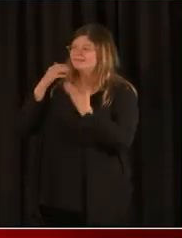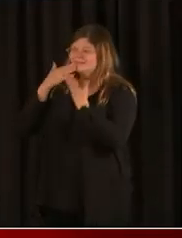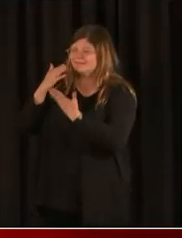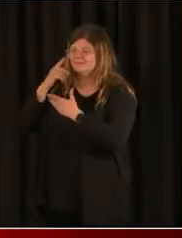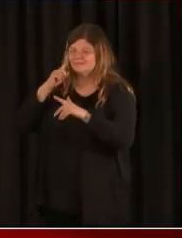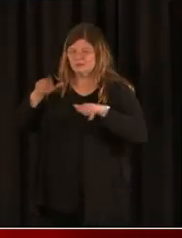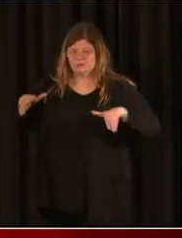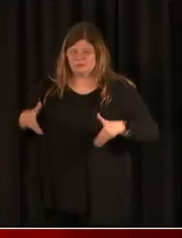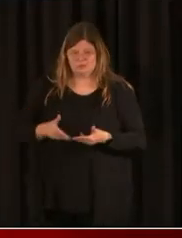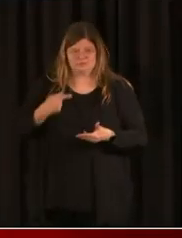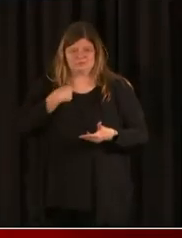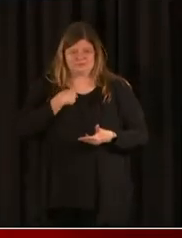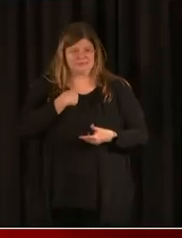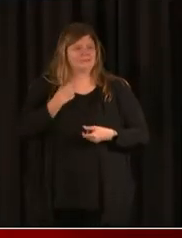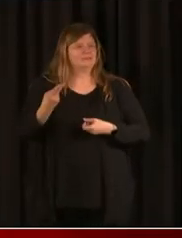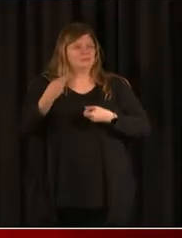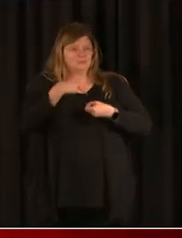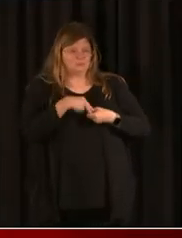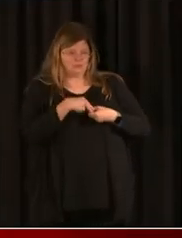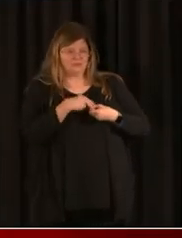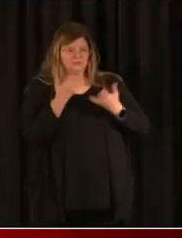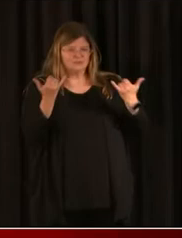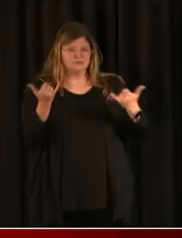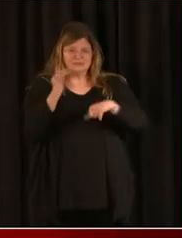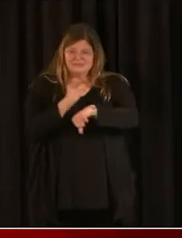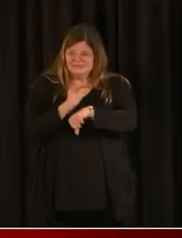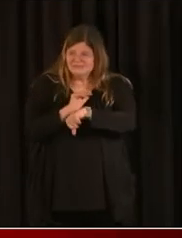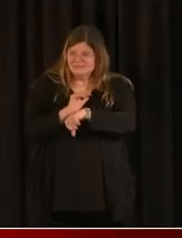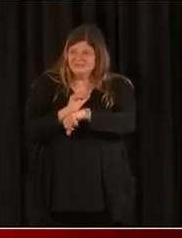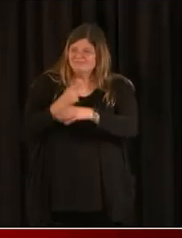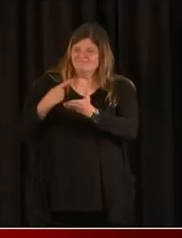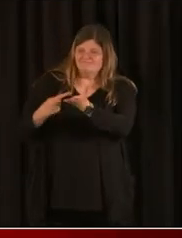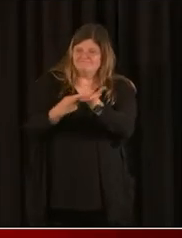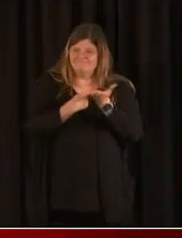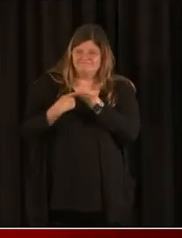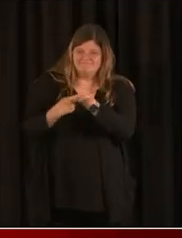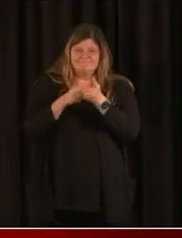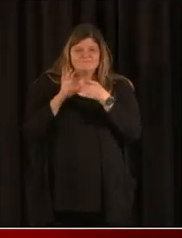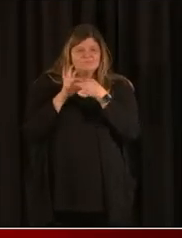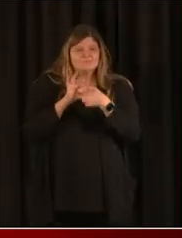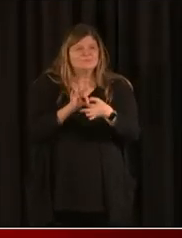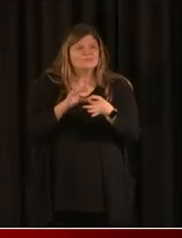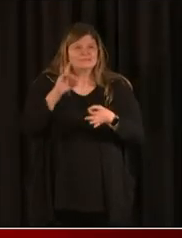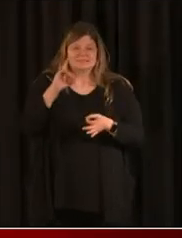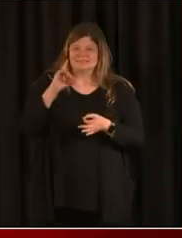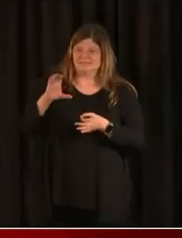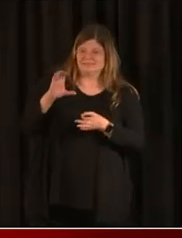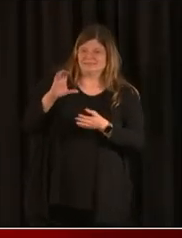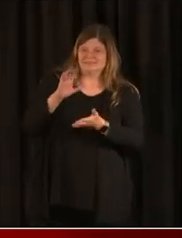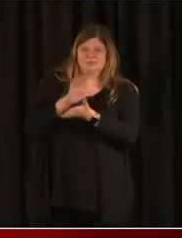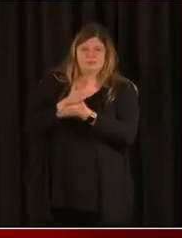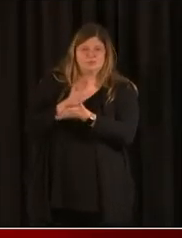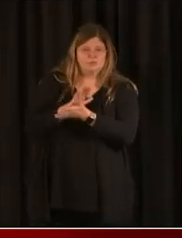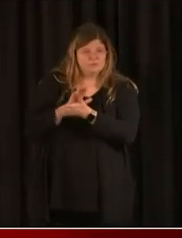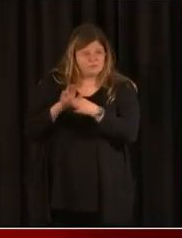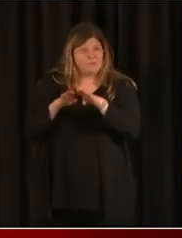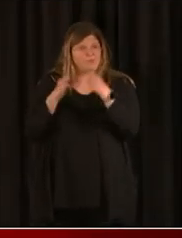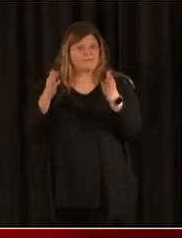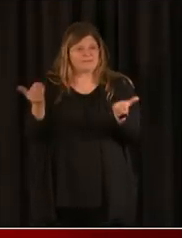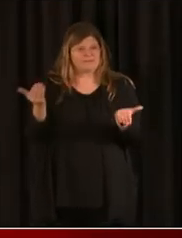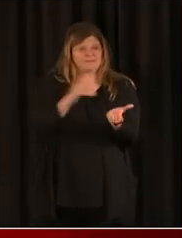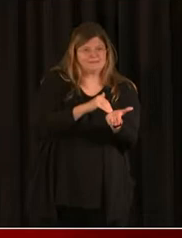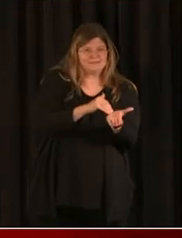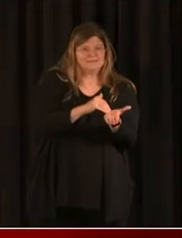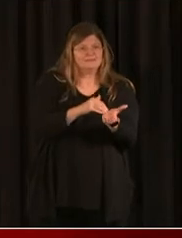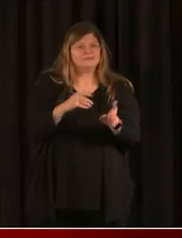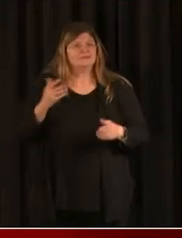you, everyone, for joining us for tonight's conversation around DC Public Schools reopening the schools. It's important to note that we